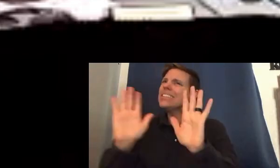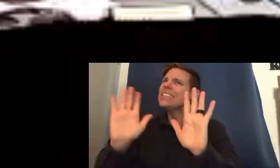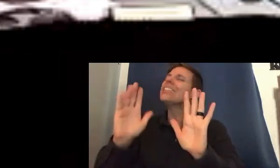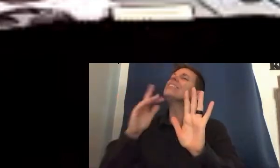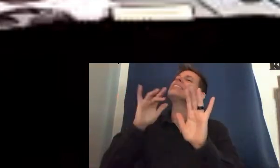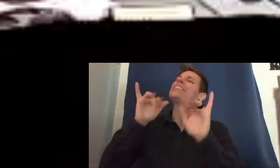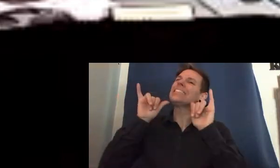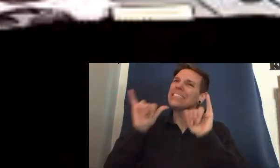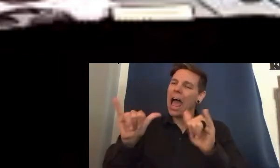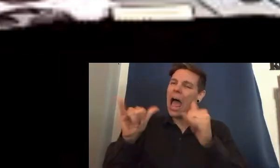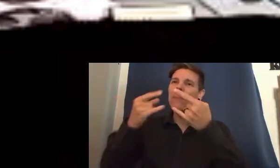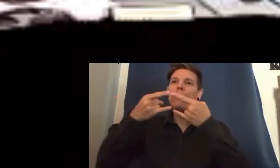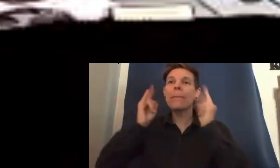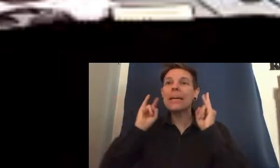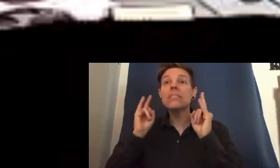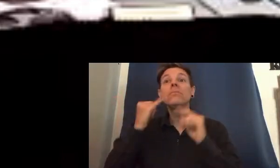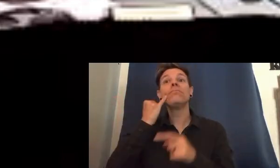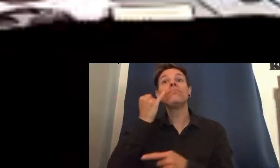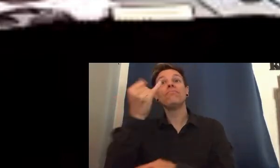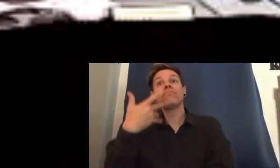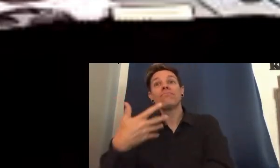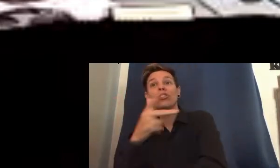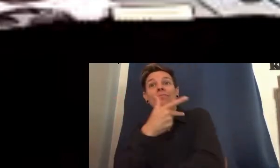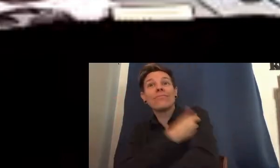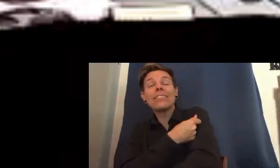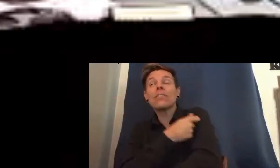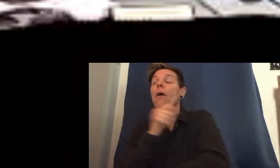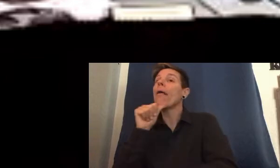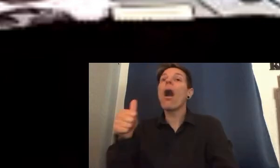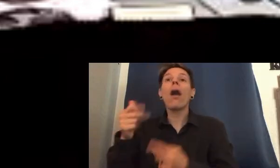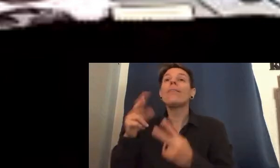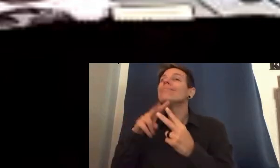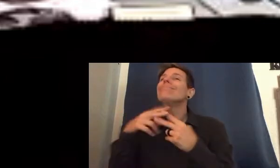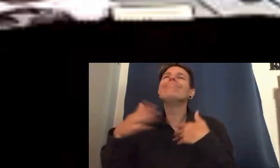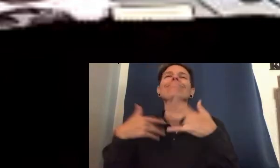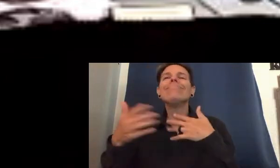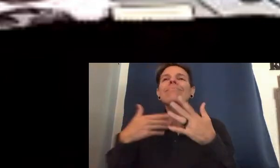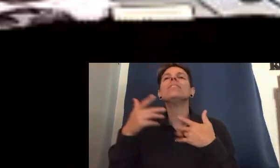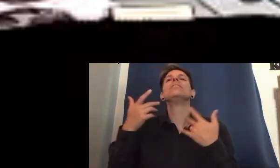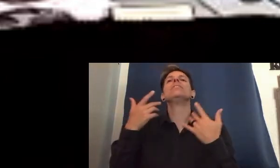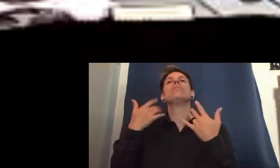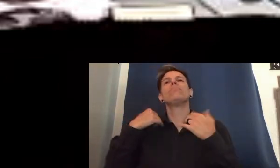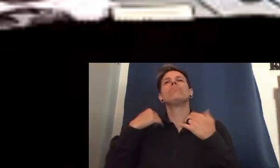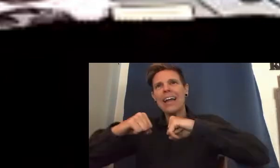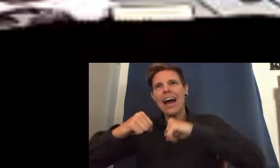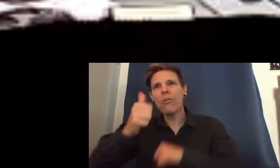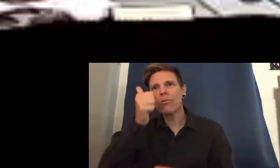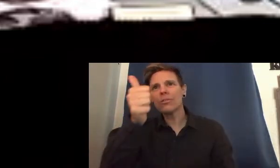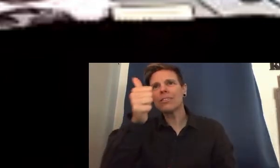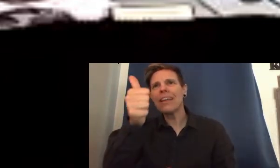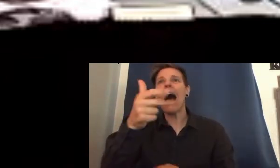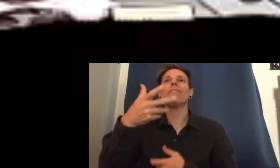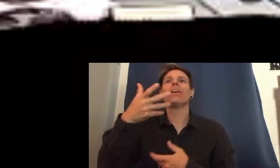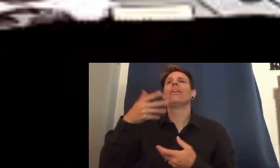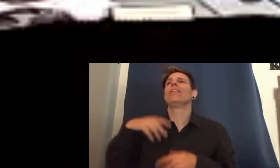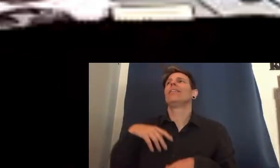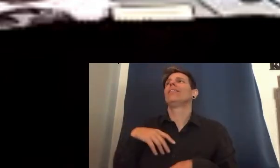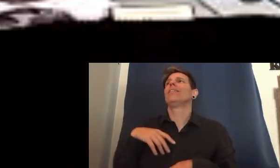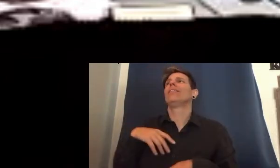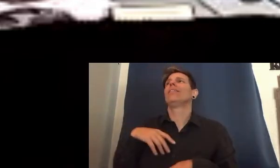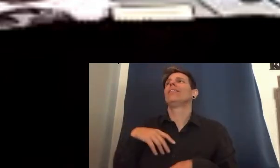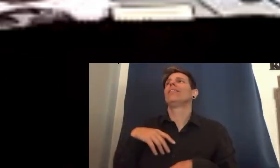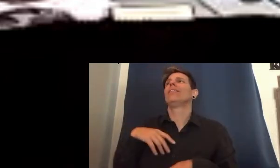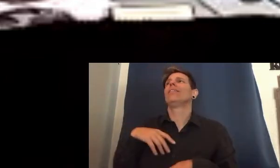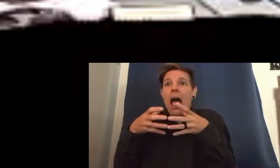you're vaccinated or unvaccinated, when we enter into a situation where we're in an enclosed space, just so that we can